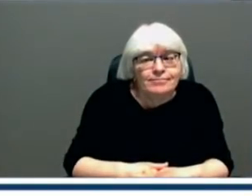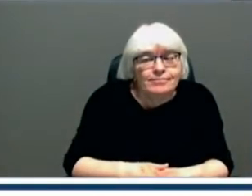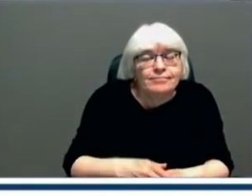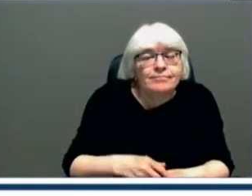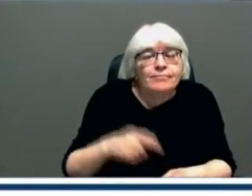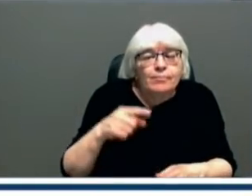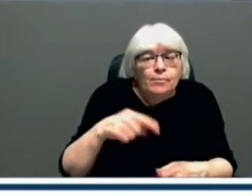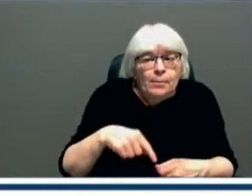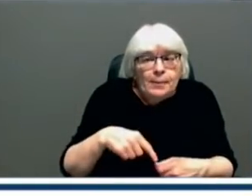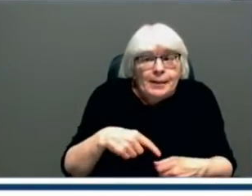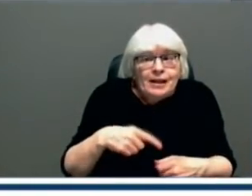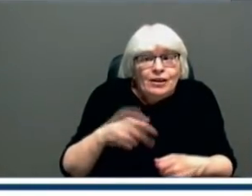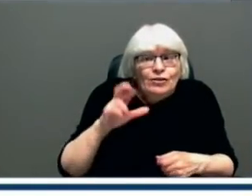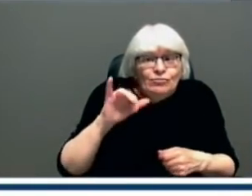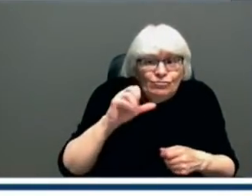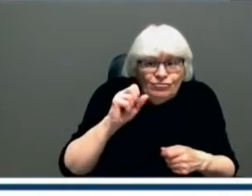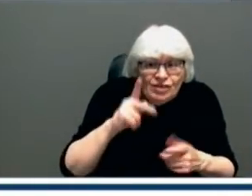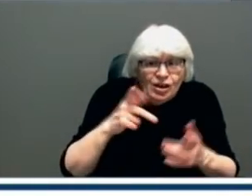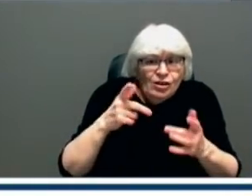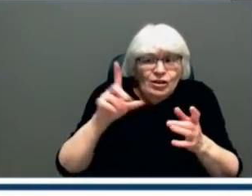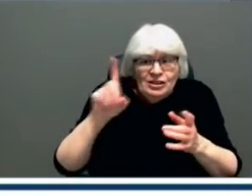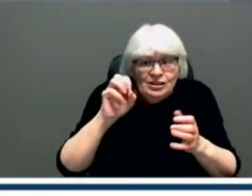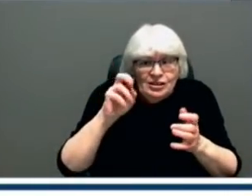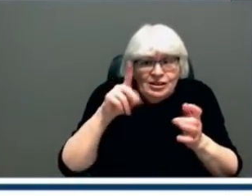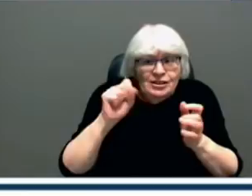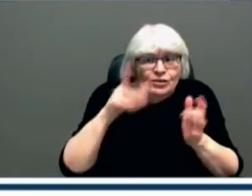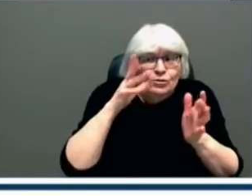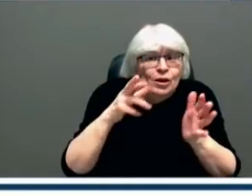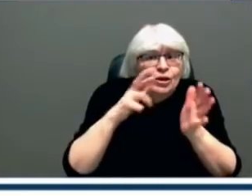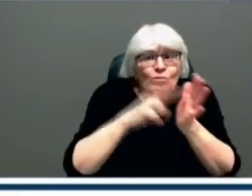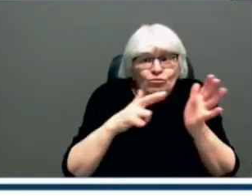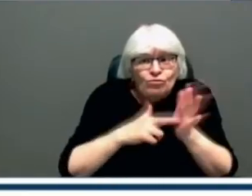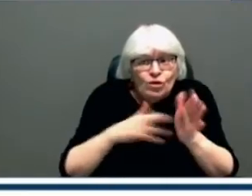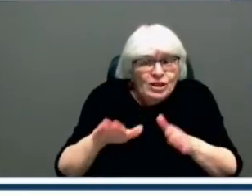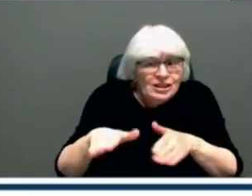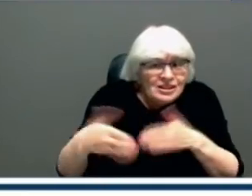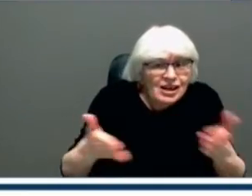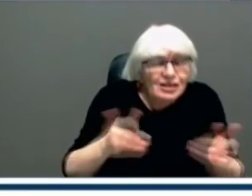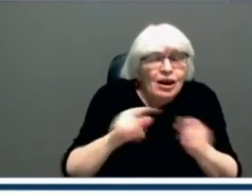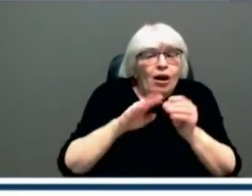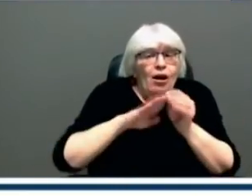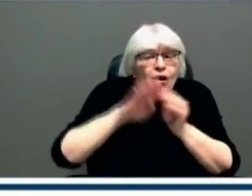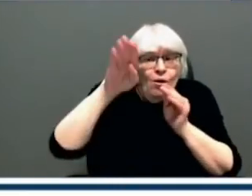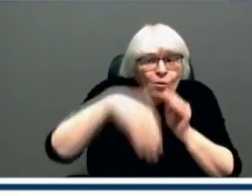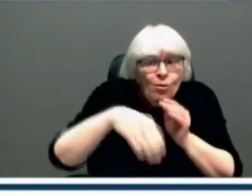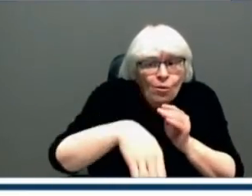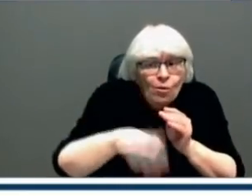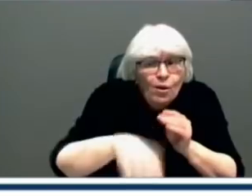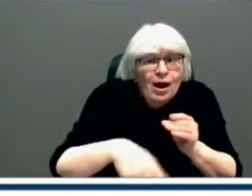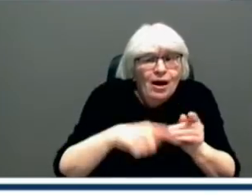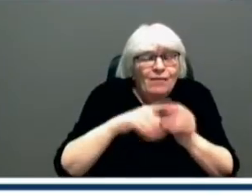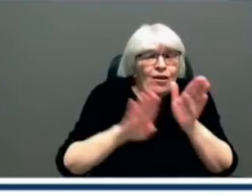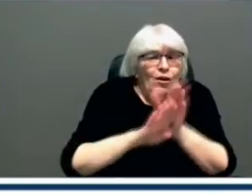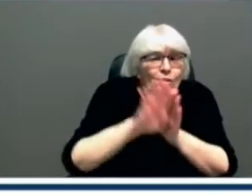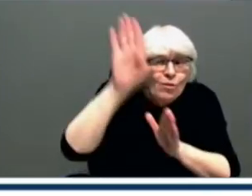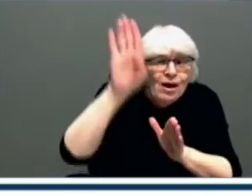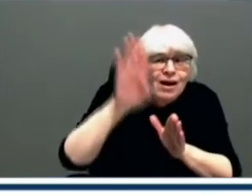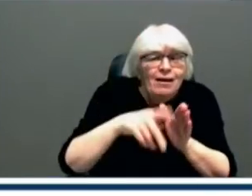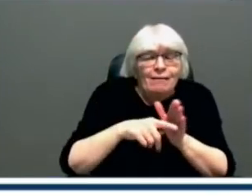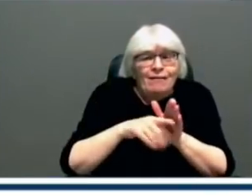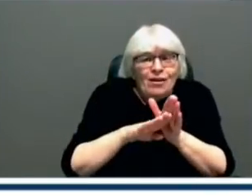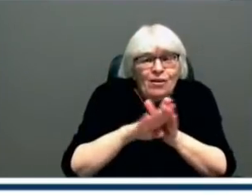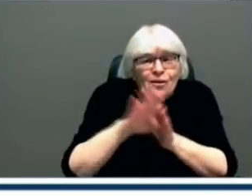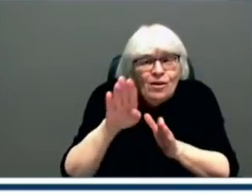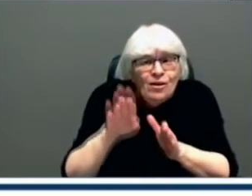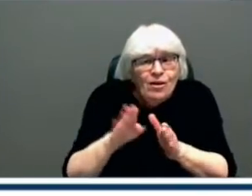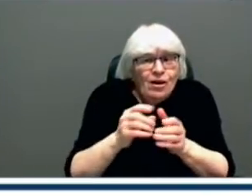death presented in a number of ways. So we are looking at it in multiple ways because each number tells us something a little bit